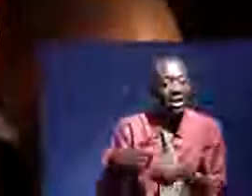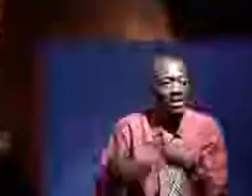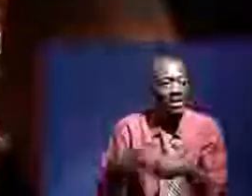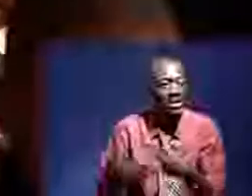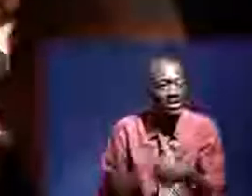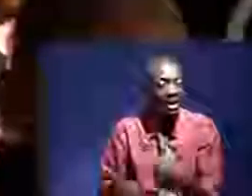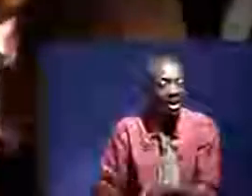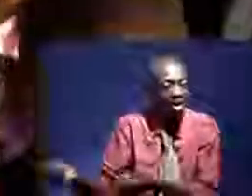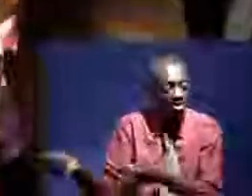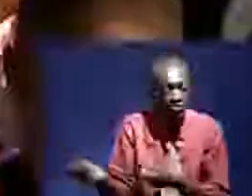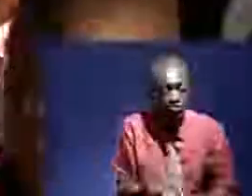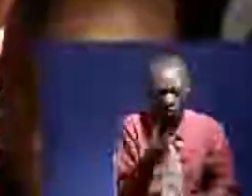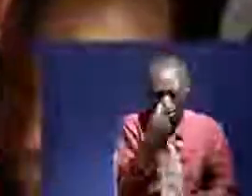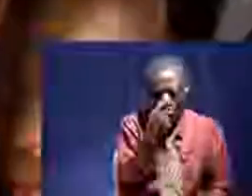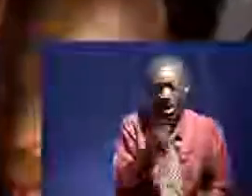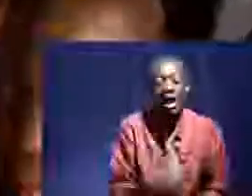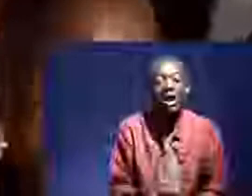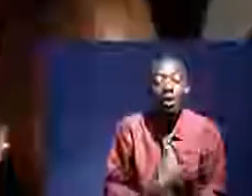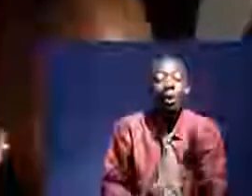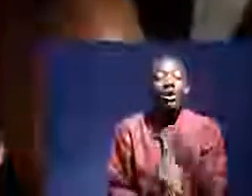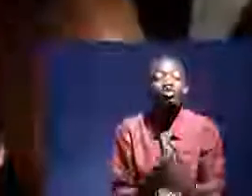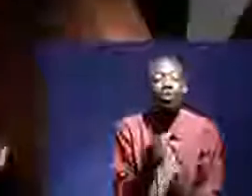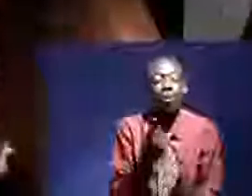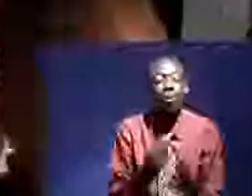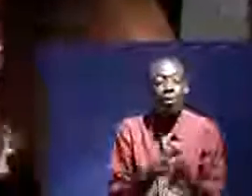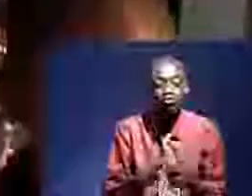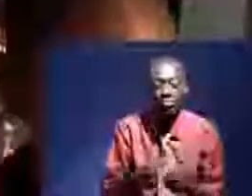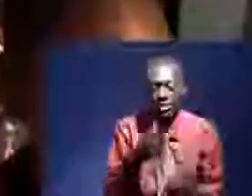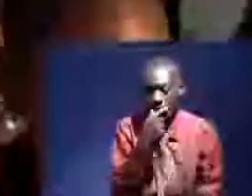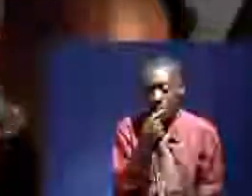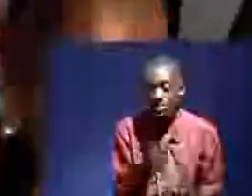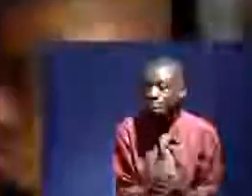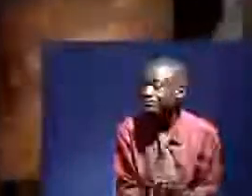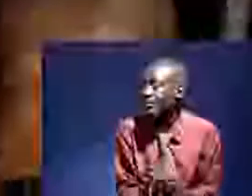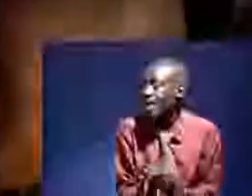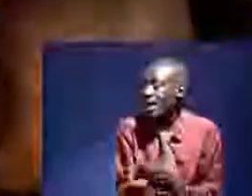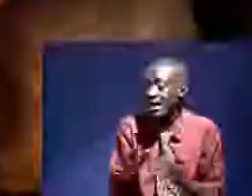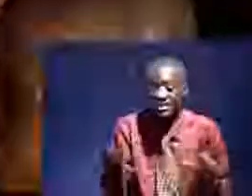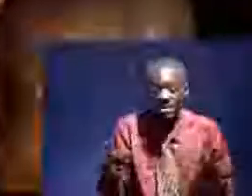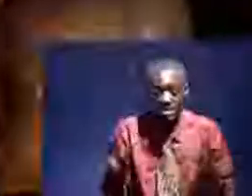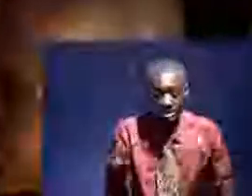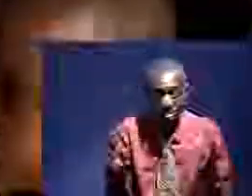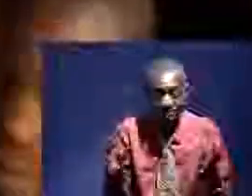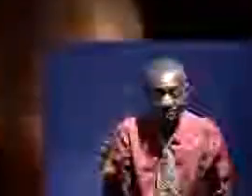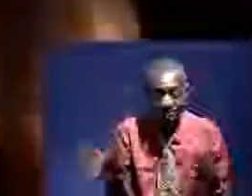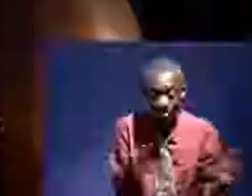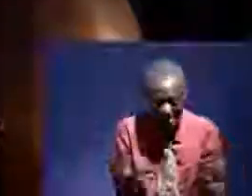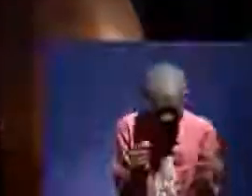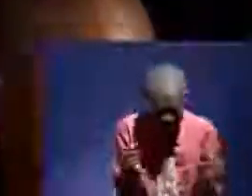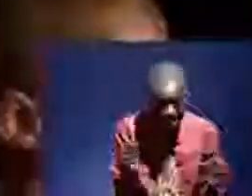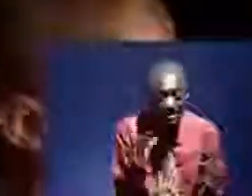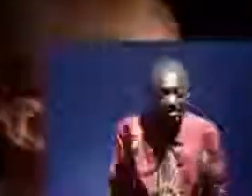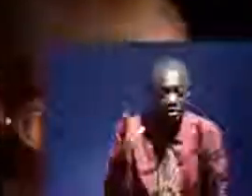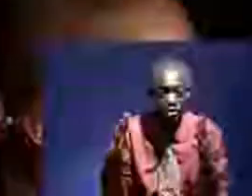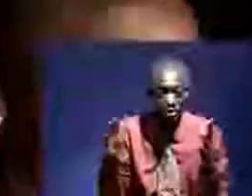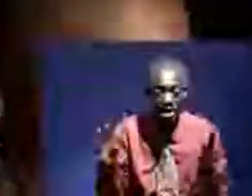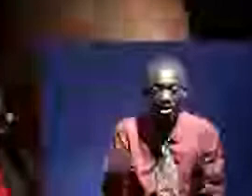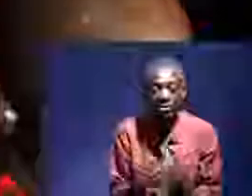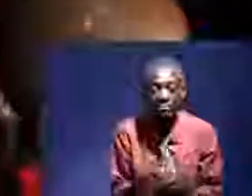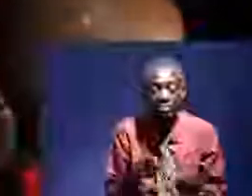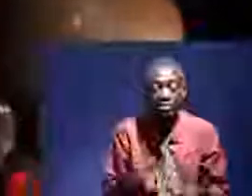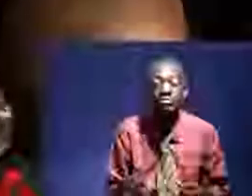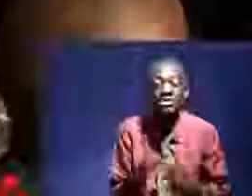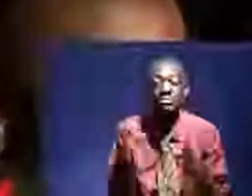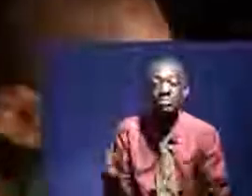mdomo. Shake those hands. Endelea, tikisha mikono yako namna hiyo. This is God's health assurance